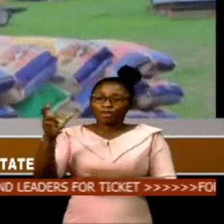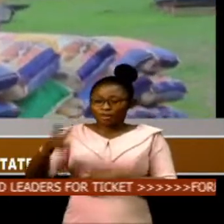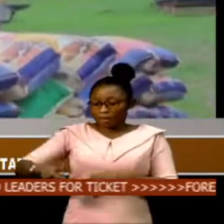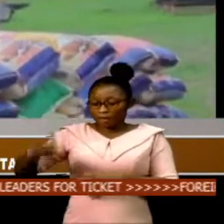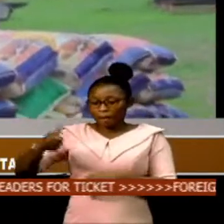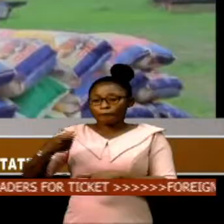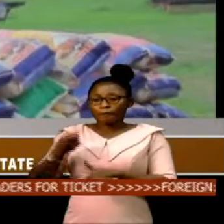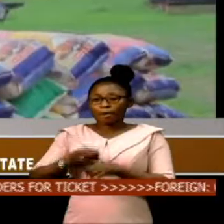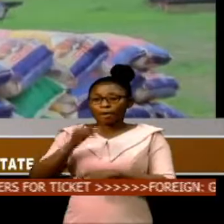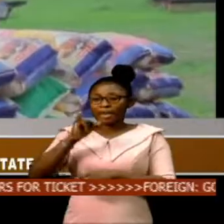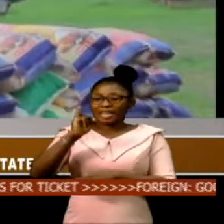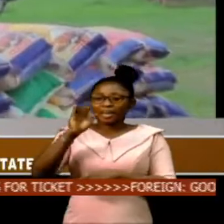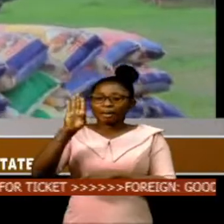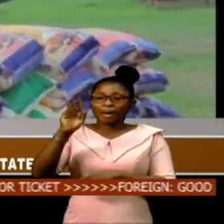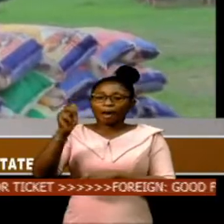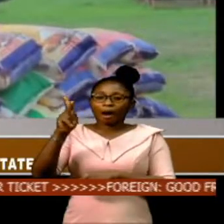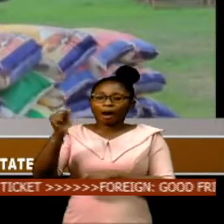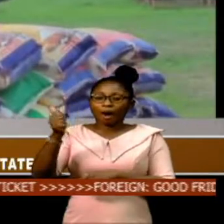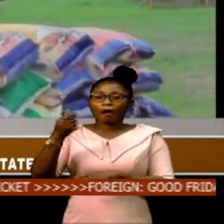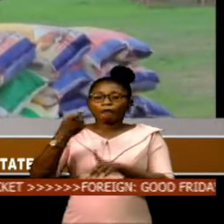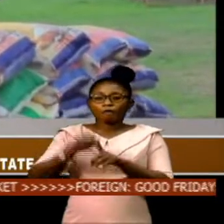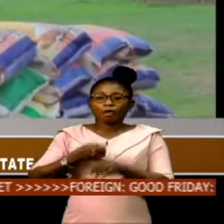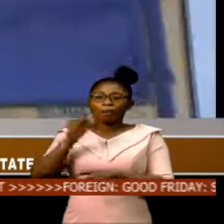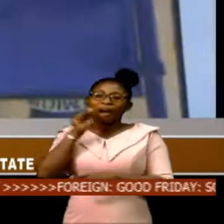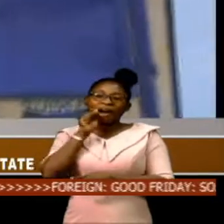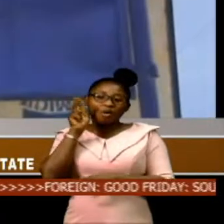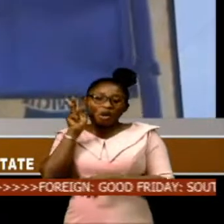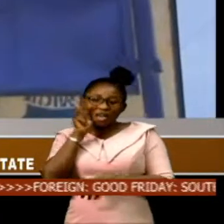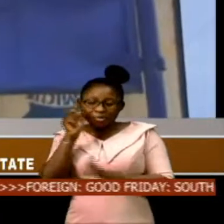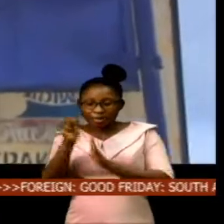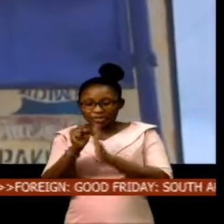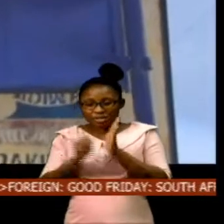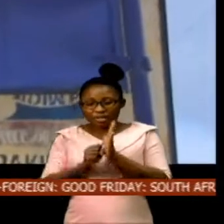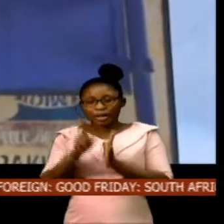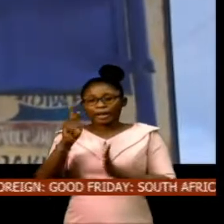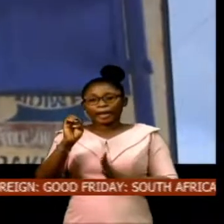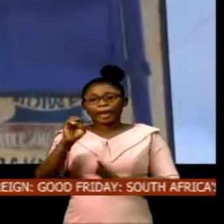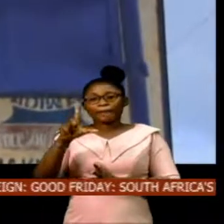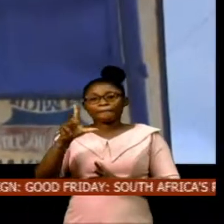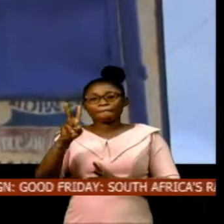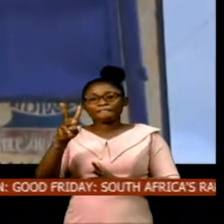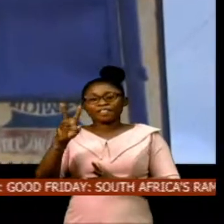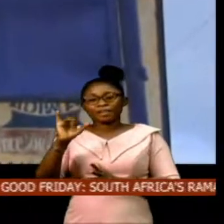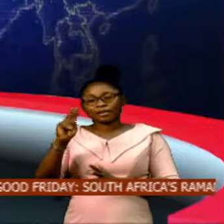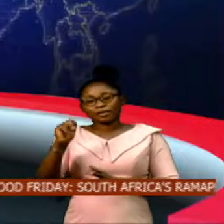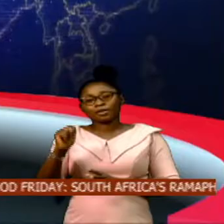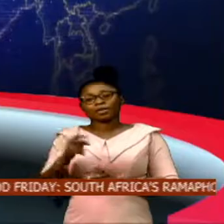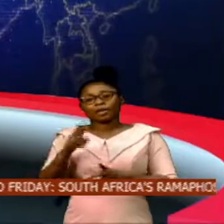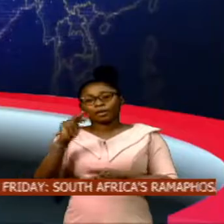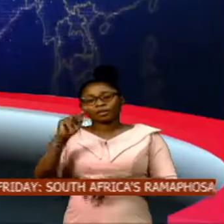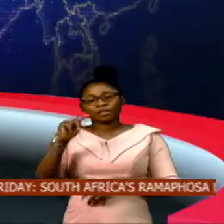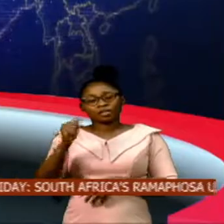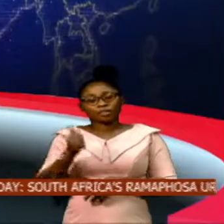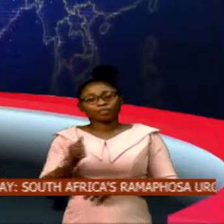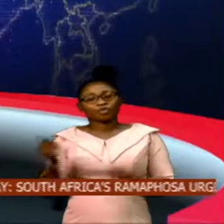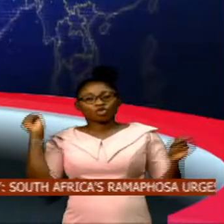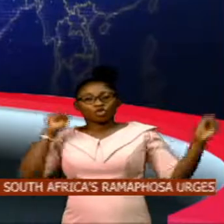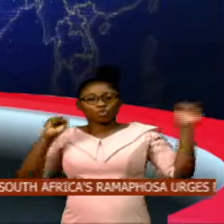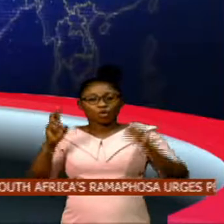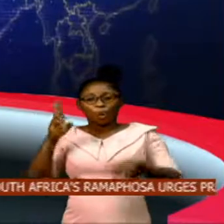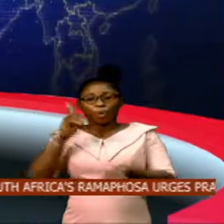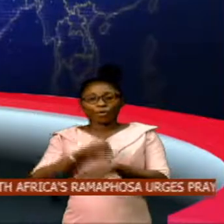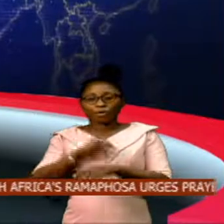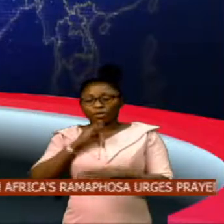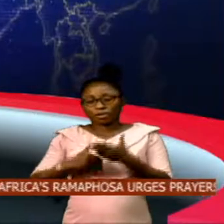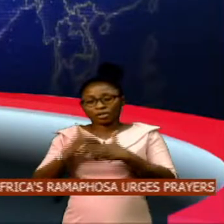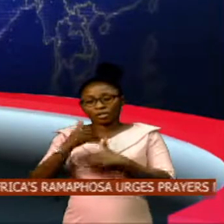operations. From Ibaka, Mbo local government area of Akwa Ibom State, Kelvin Samuel, NTA News. Sports update